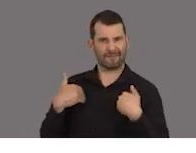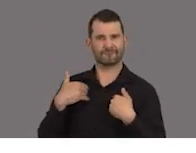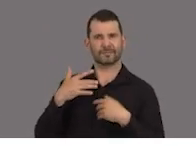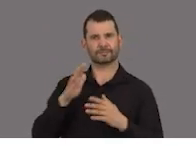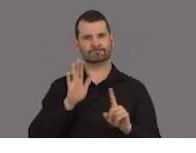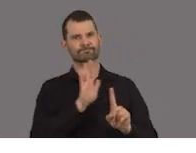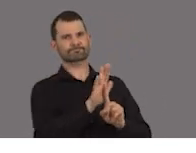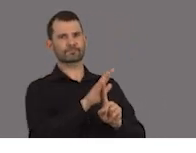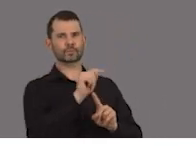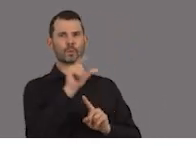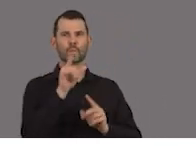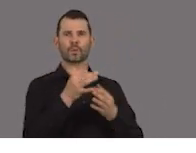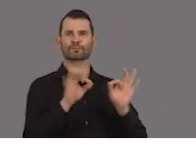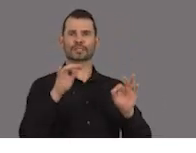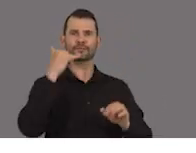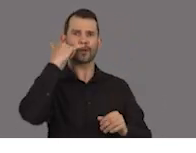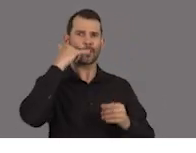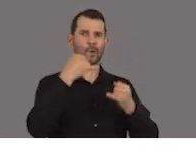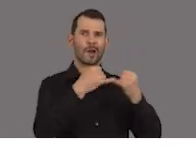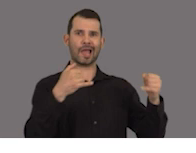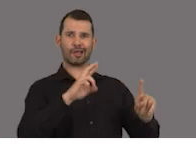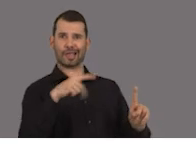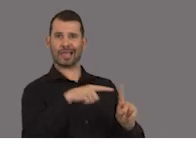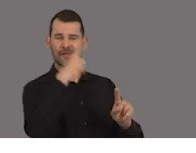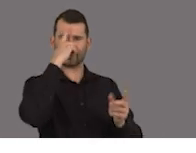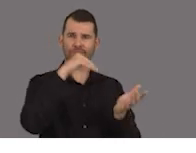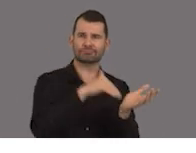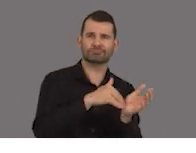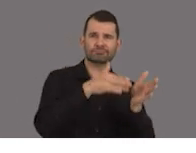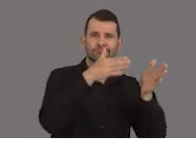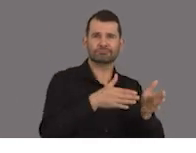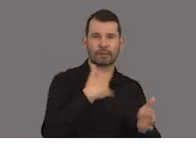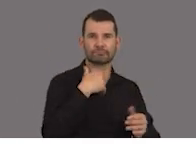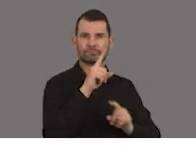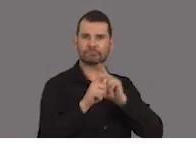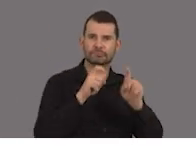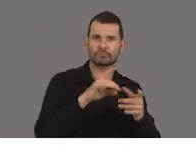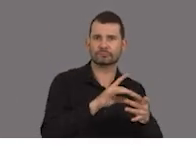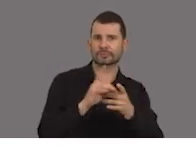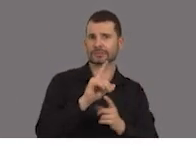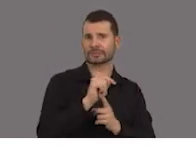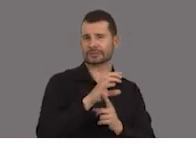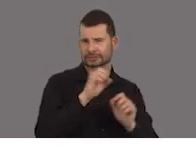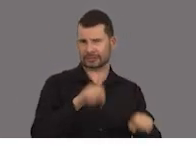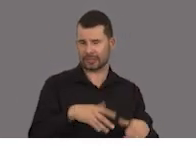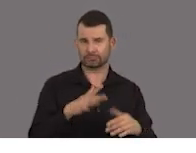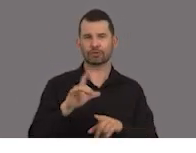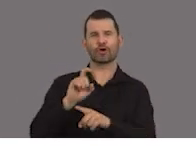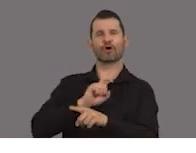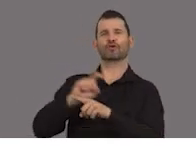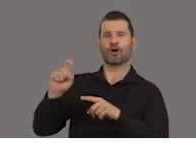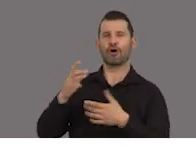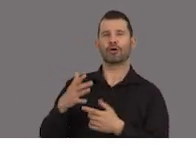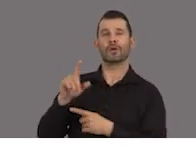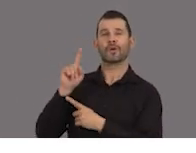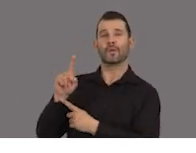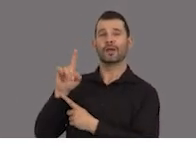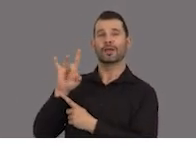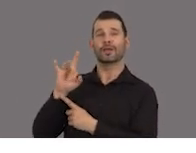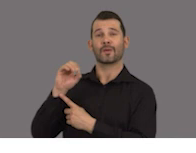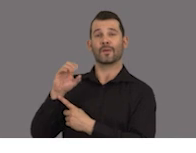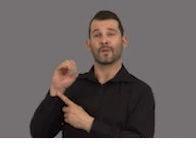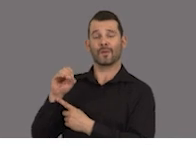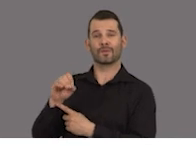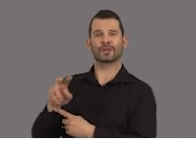The CRA has a dedicated toll-free phone line for medical practitioners who have questions about the DTC.